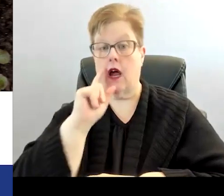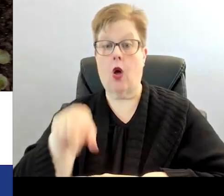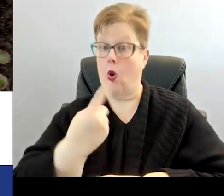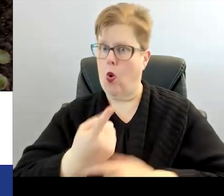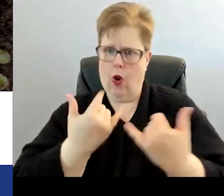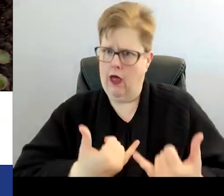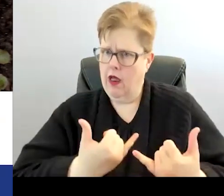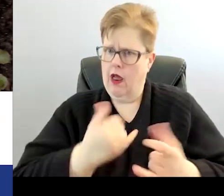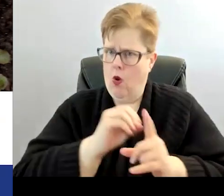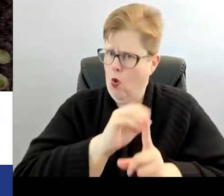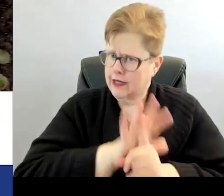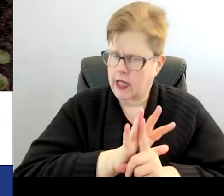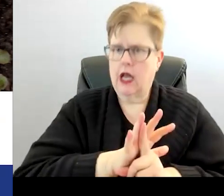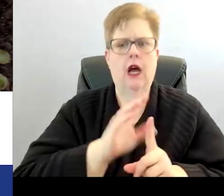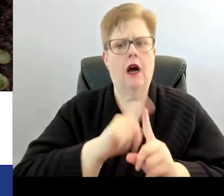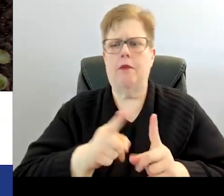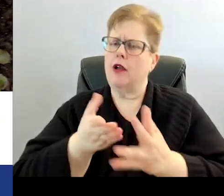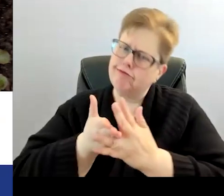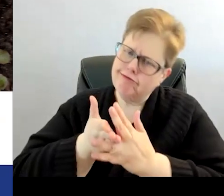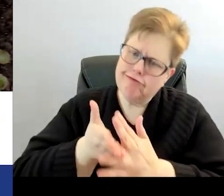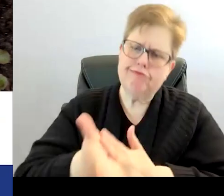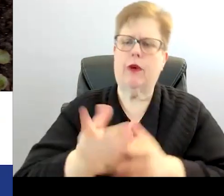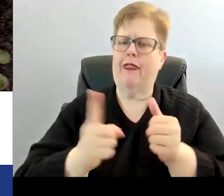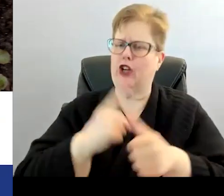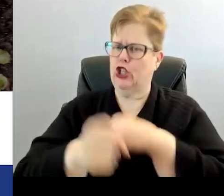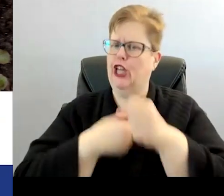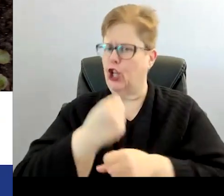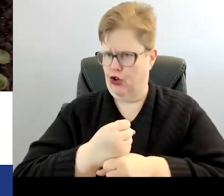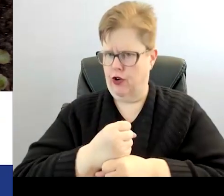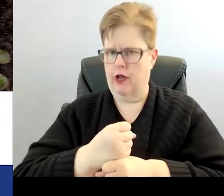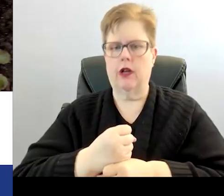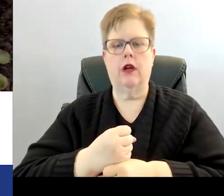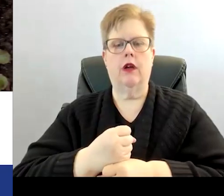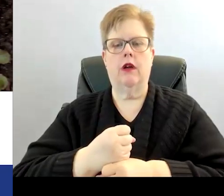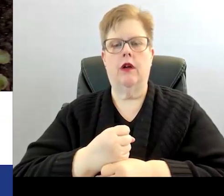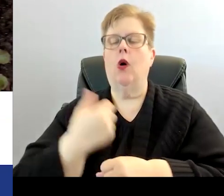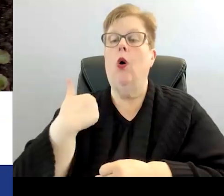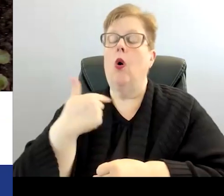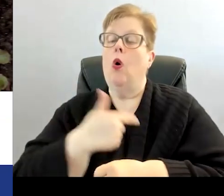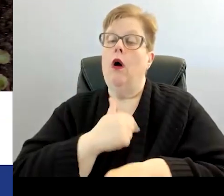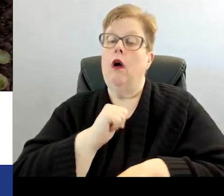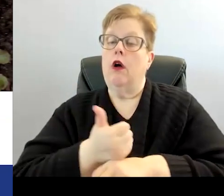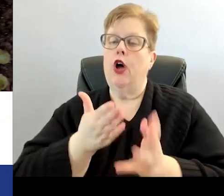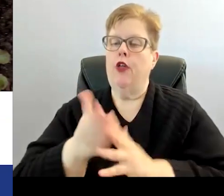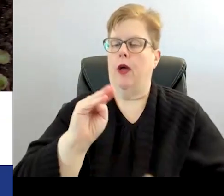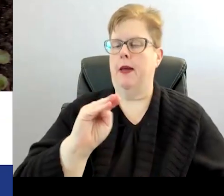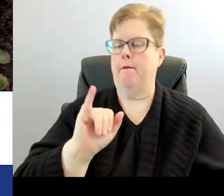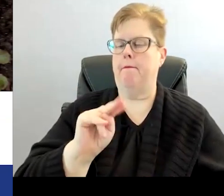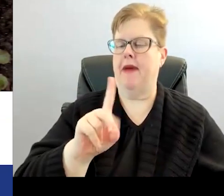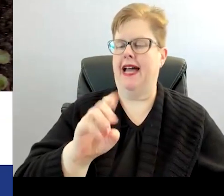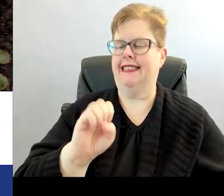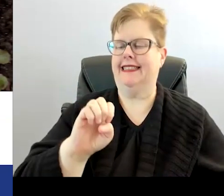during orientation, we are here for you throughout your first year. We are organized through the Mindset GPS